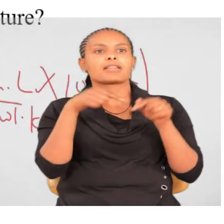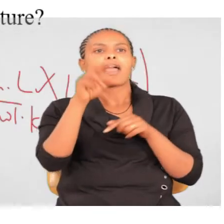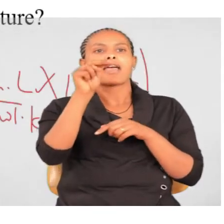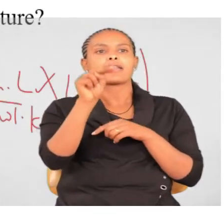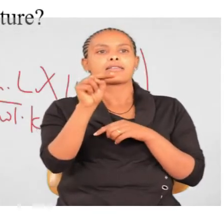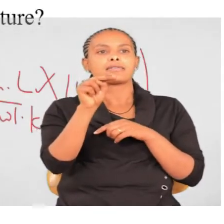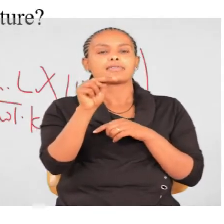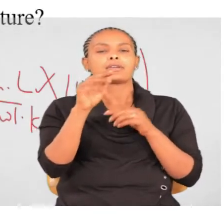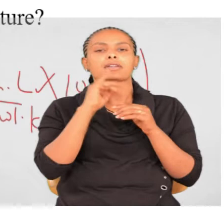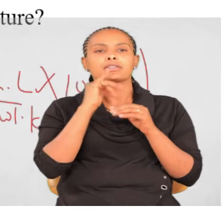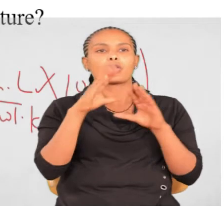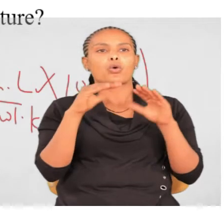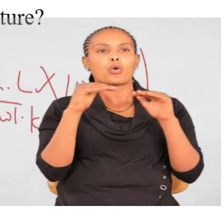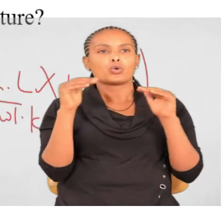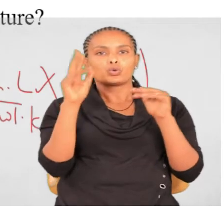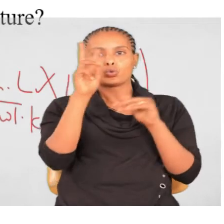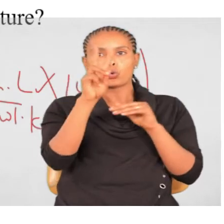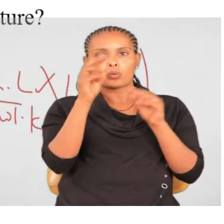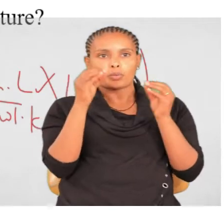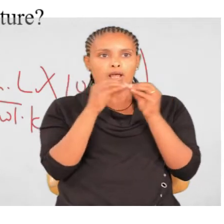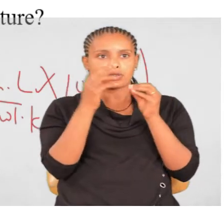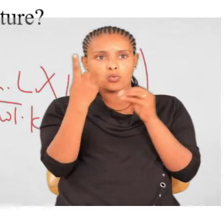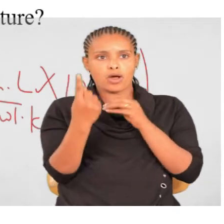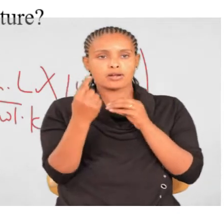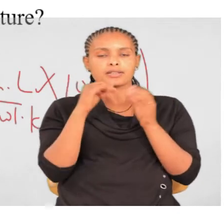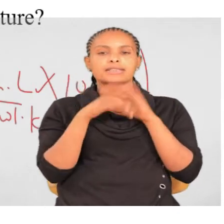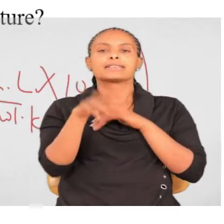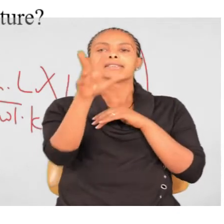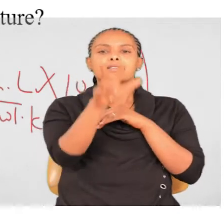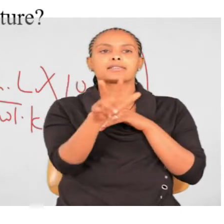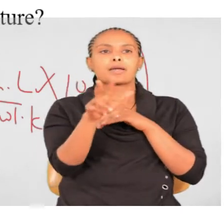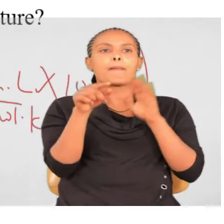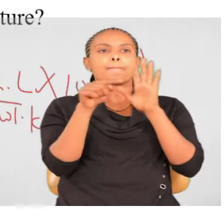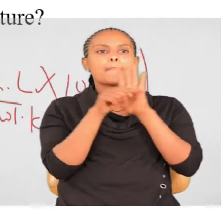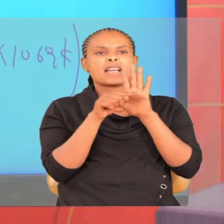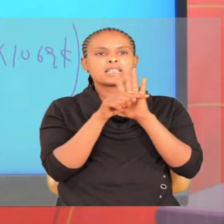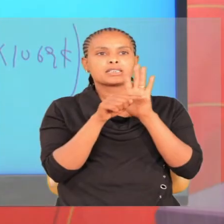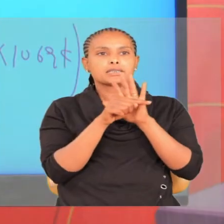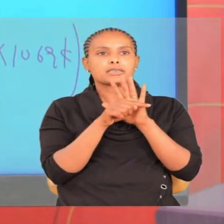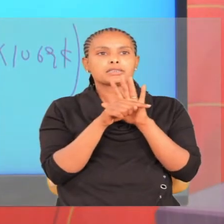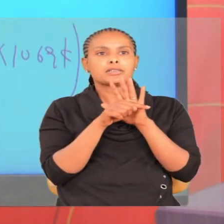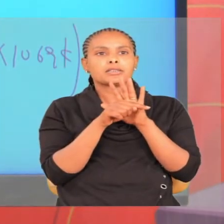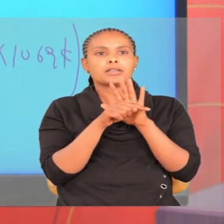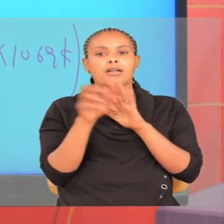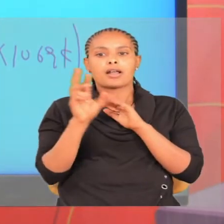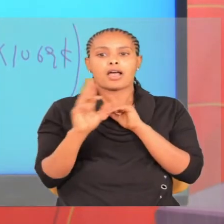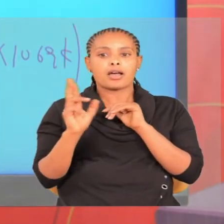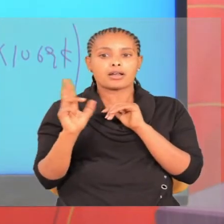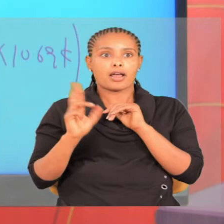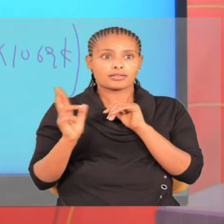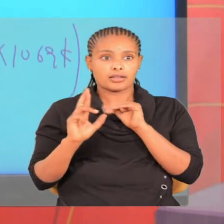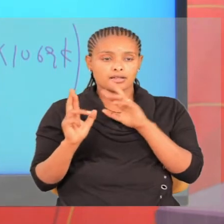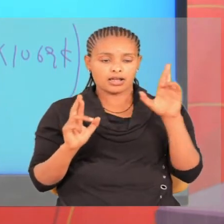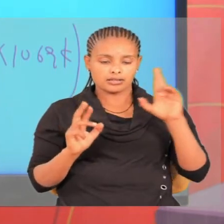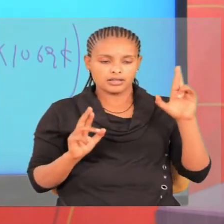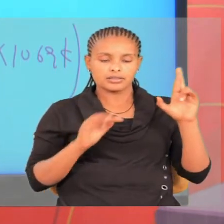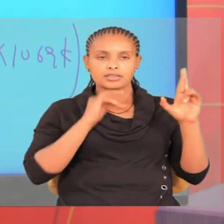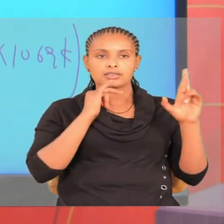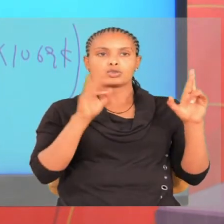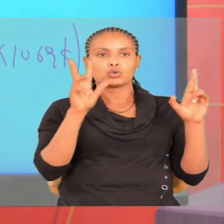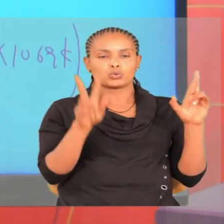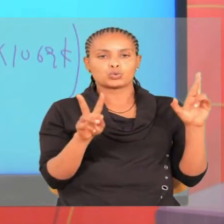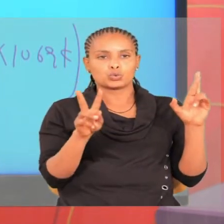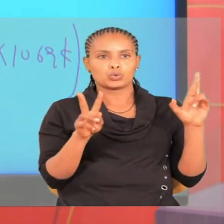equal 2 plus 1 stream minus the summation of number of mole of reactant is 2.